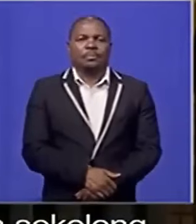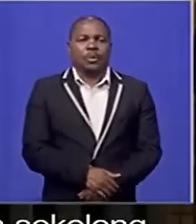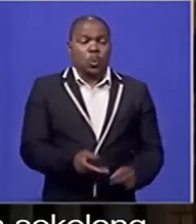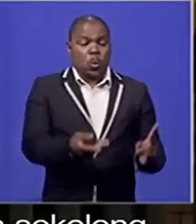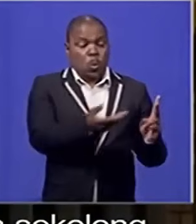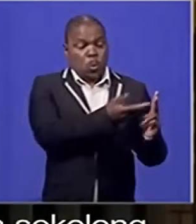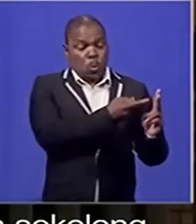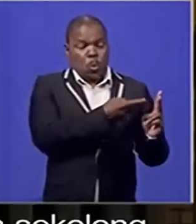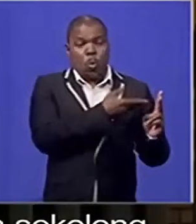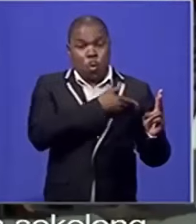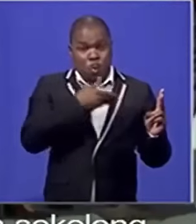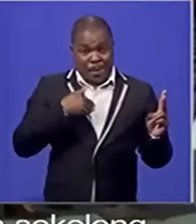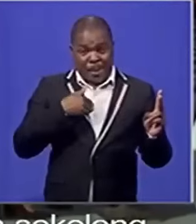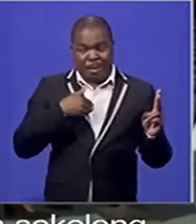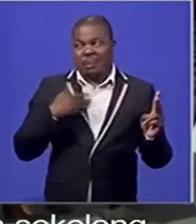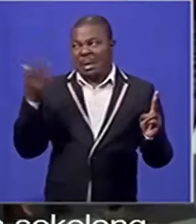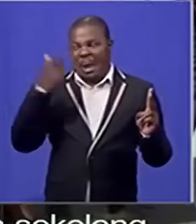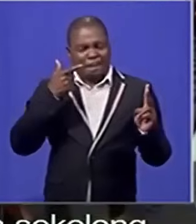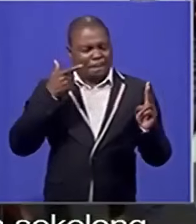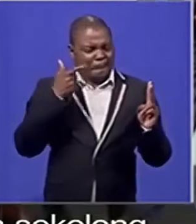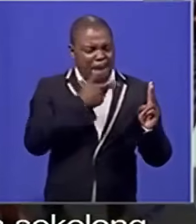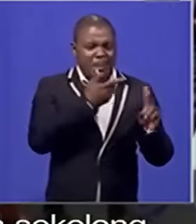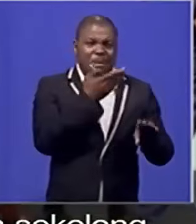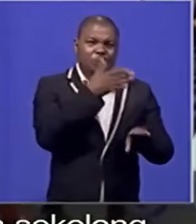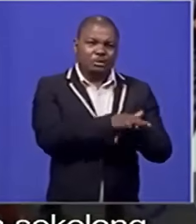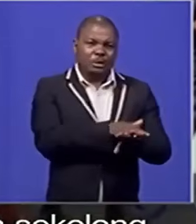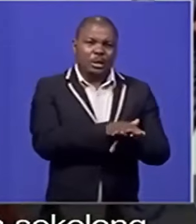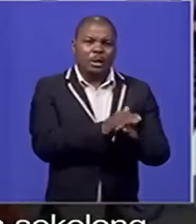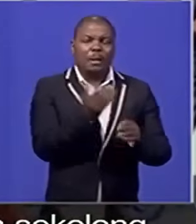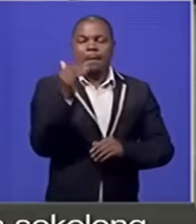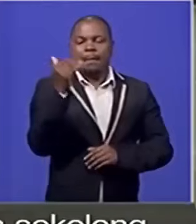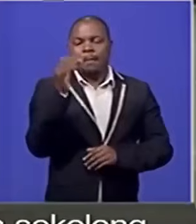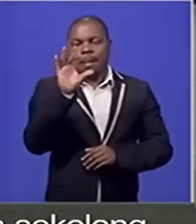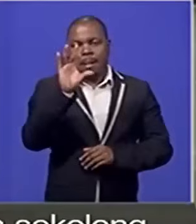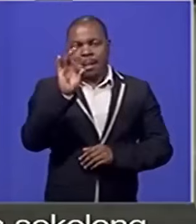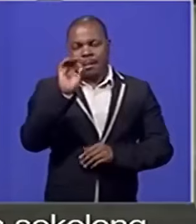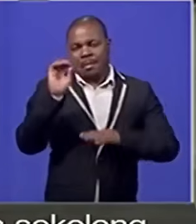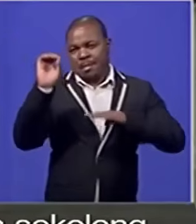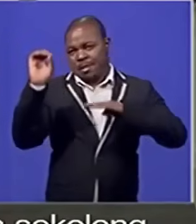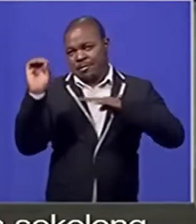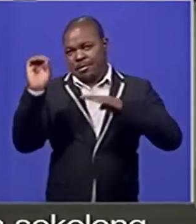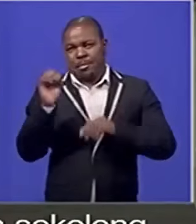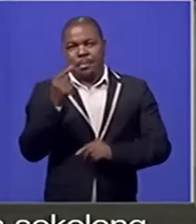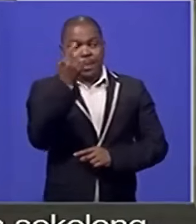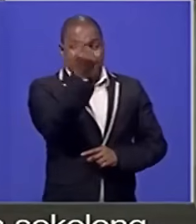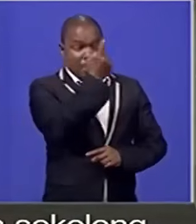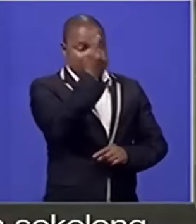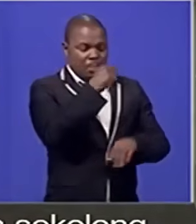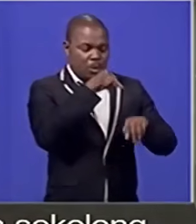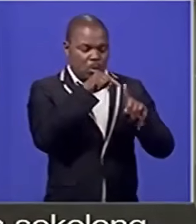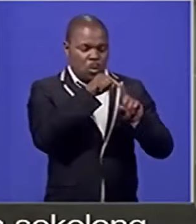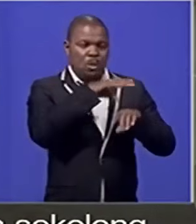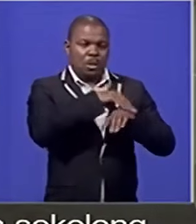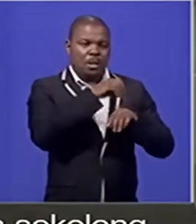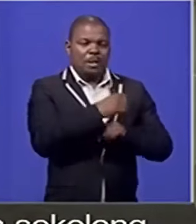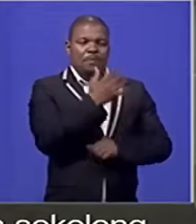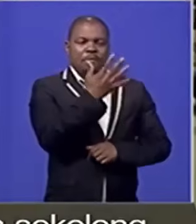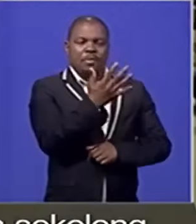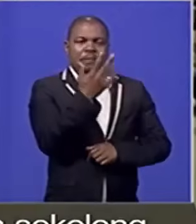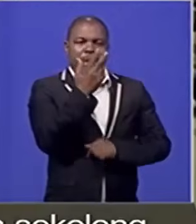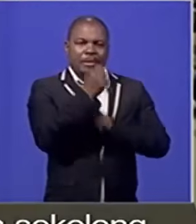Basadi bao ba babedi ba thuntšitšwe le go bolawa ka sekolong mathapameng a la bobedi. Tlhogo ya sekolo ya mengwaga e